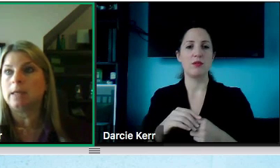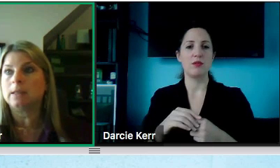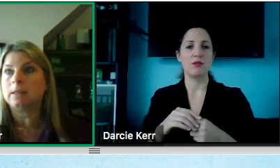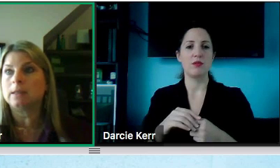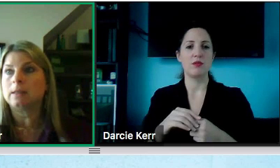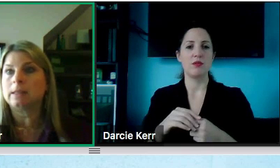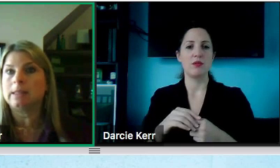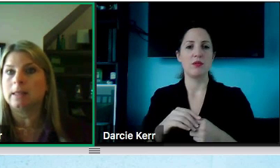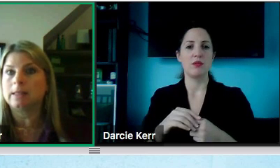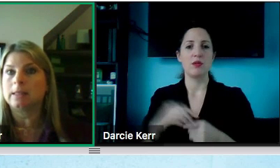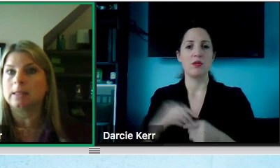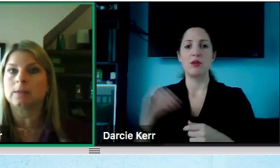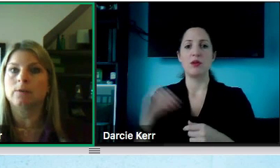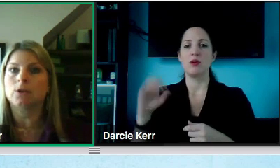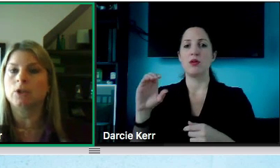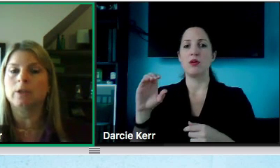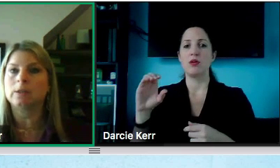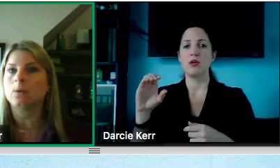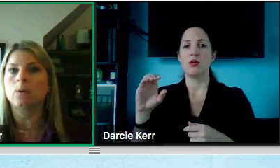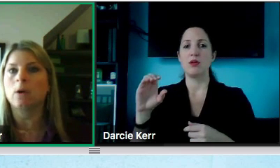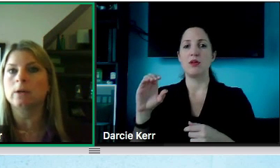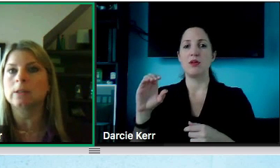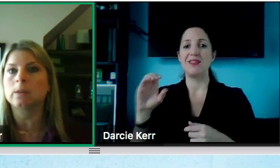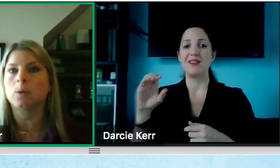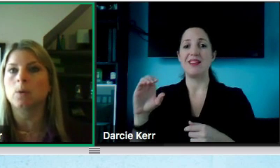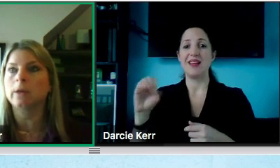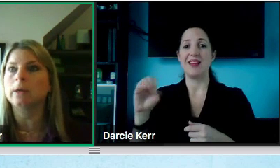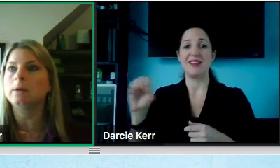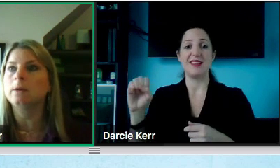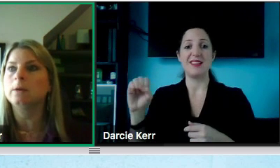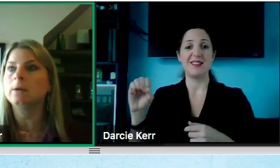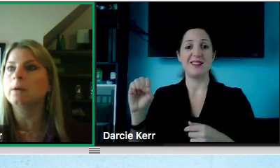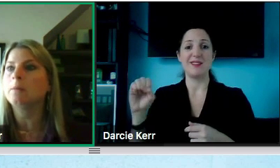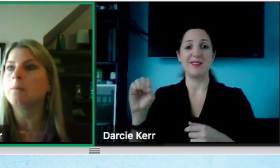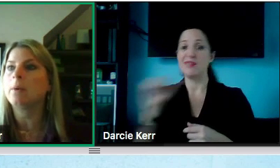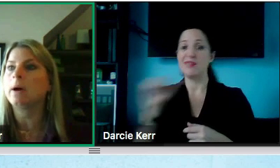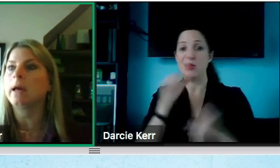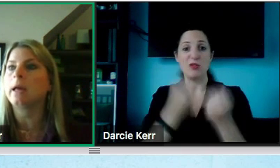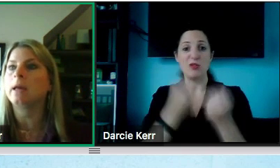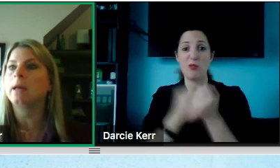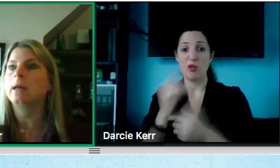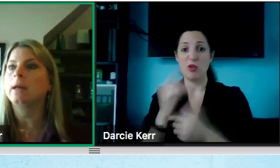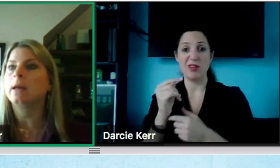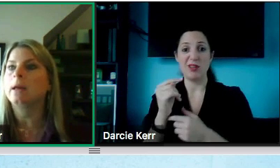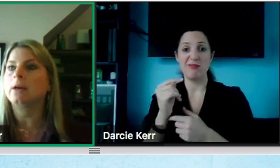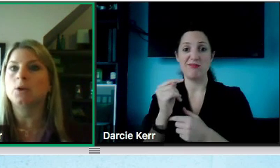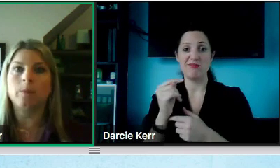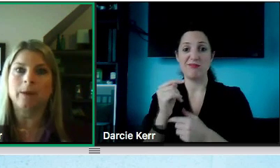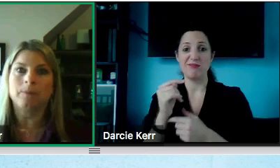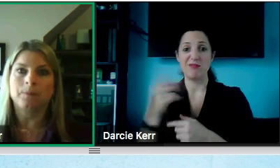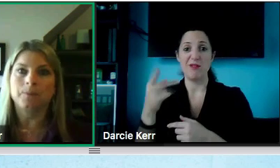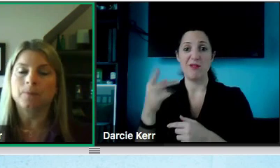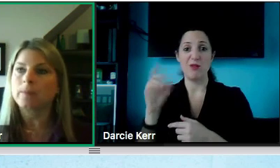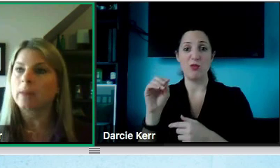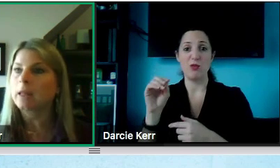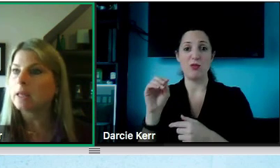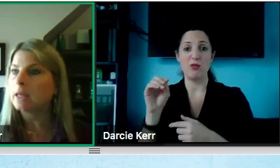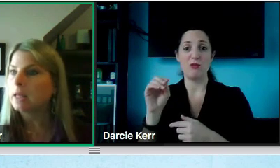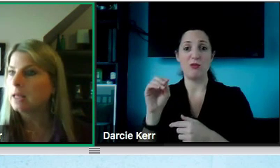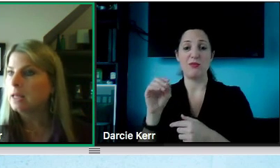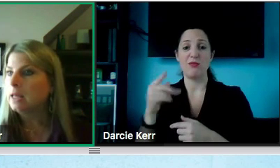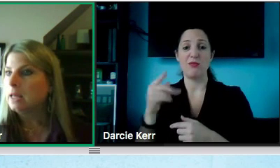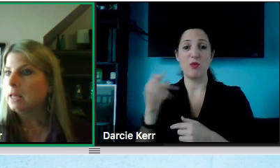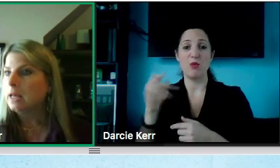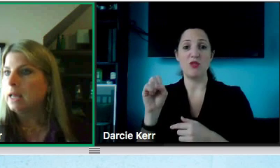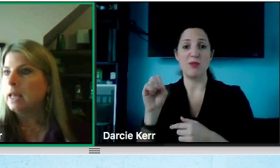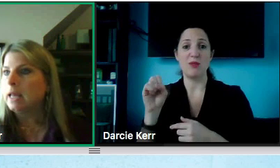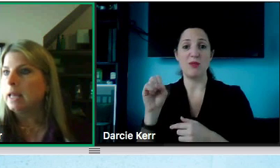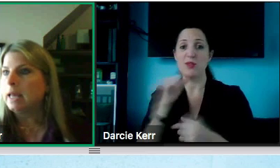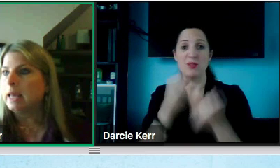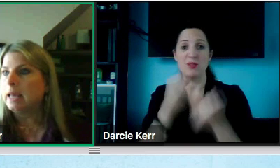Creative Suite, the CS6 version, is no longer supported by Adobe.